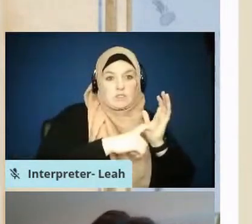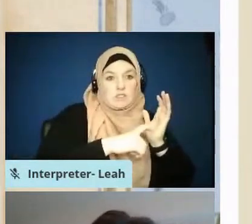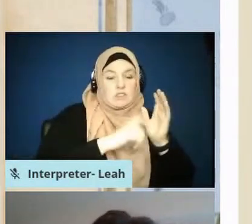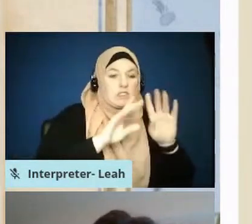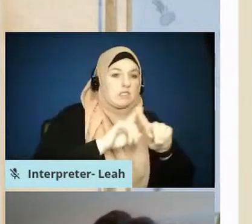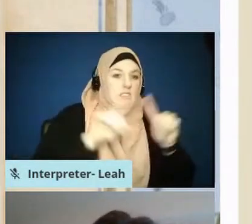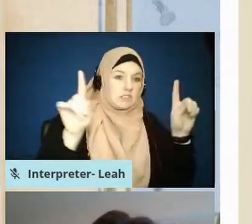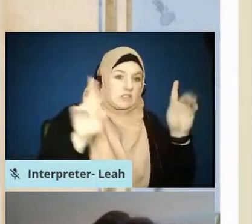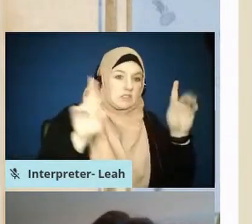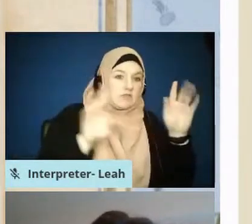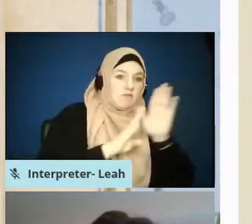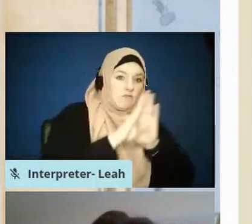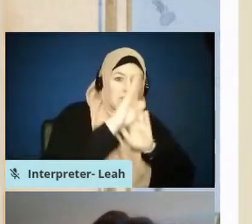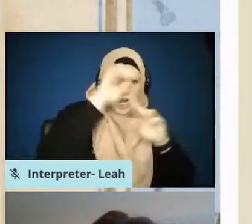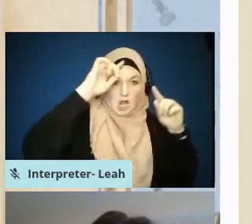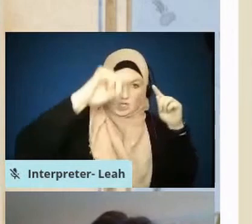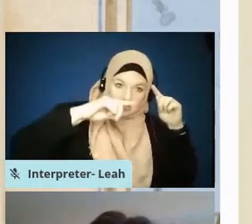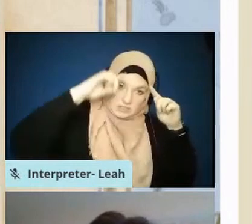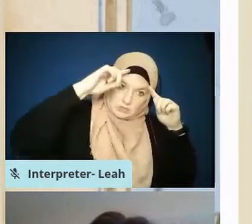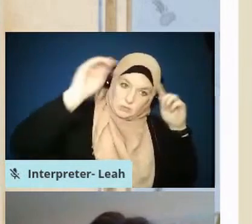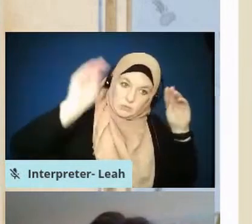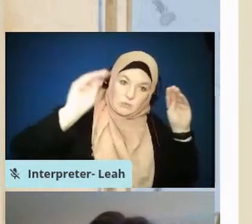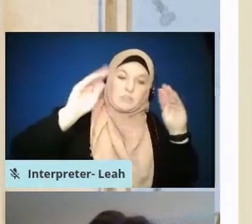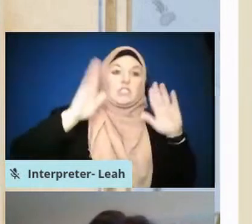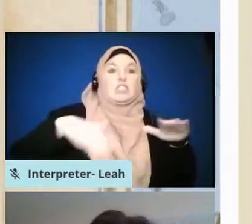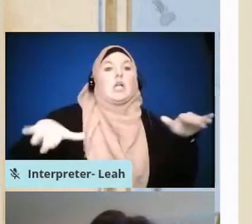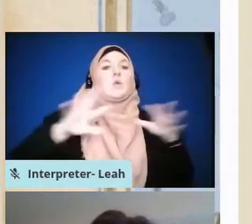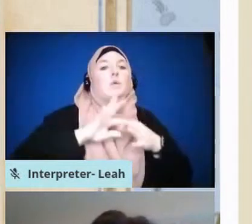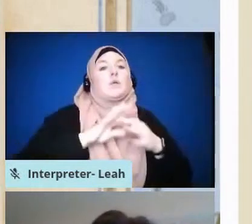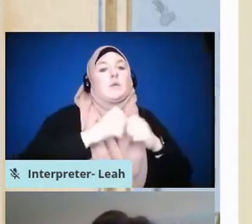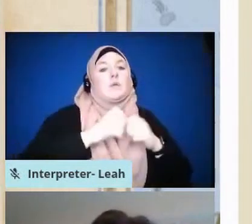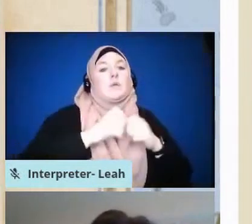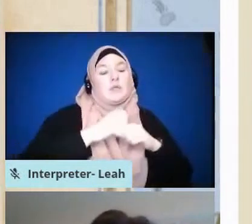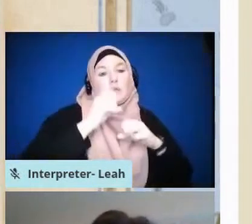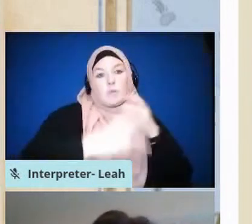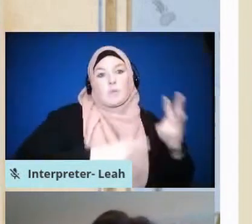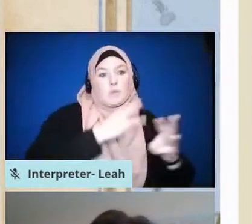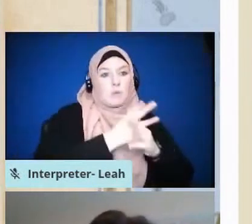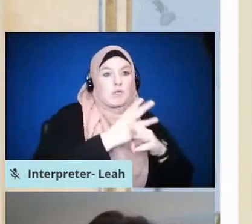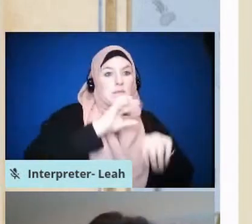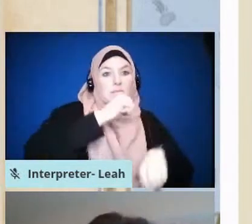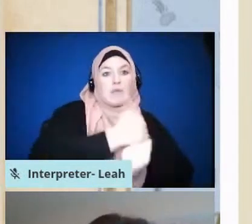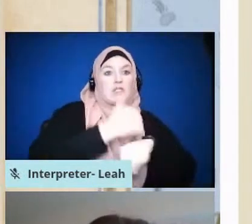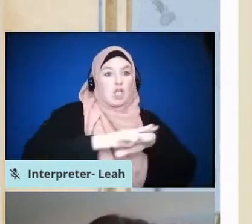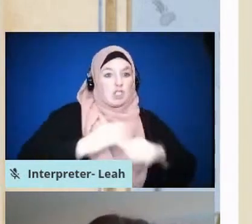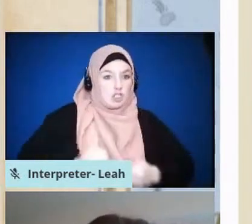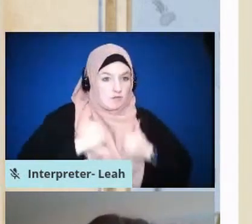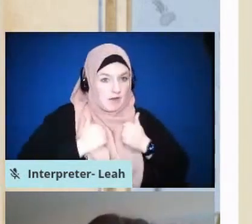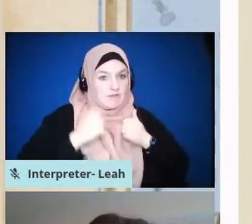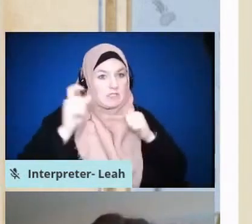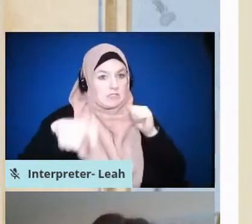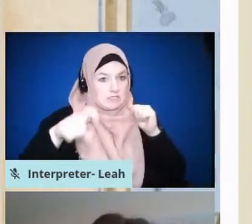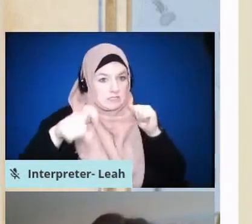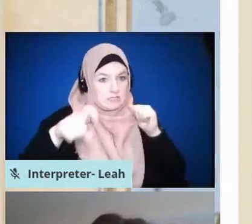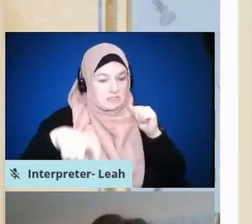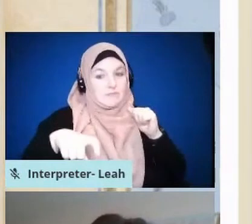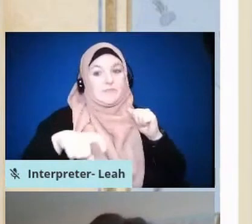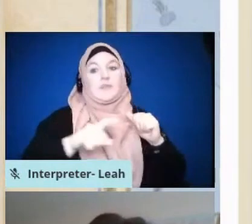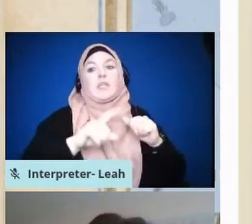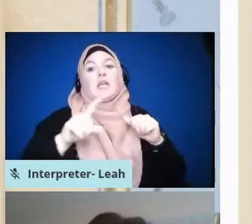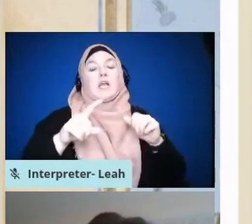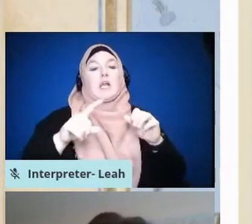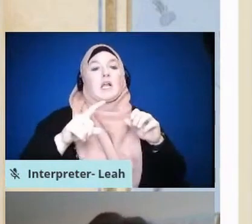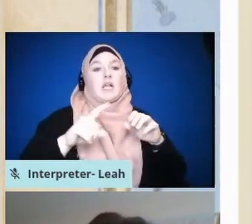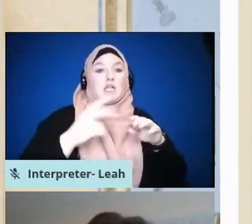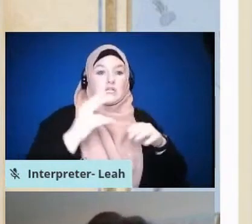recognizable developed cognition. The child's relationship with the world is based on survival needs.